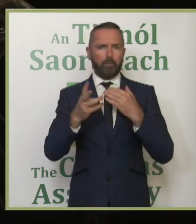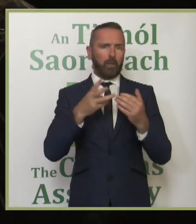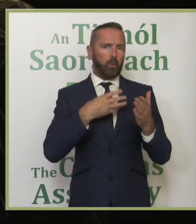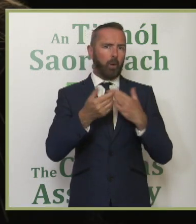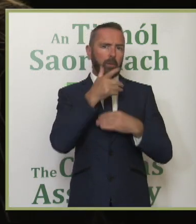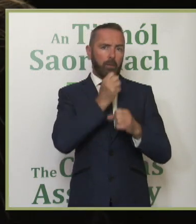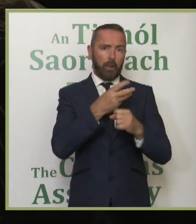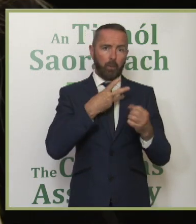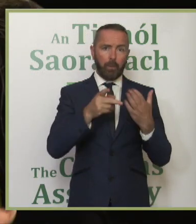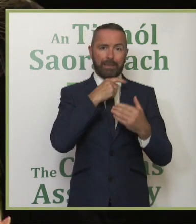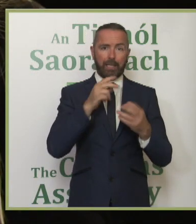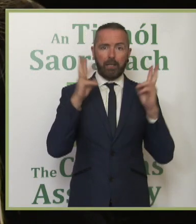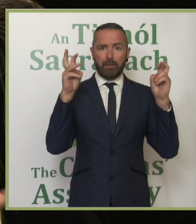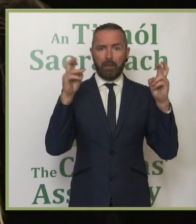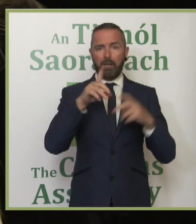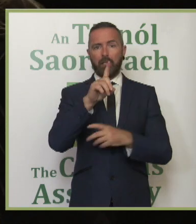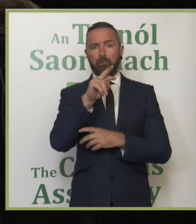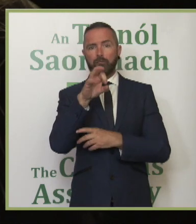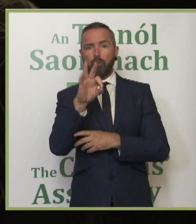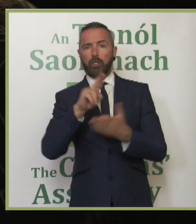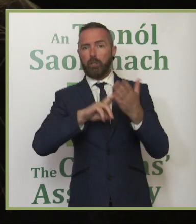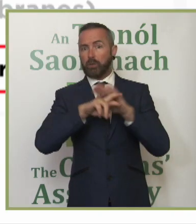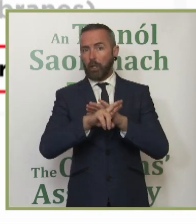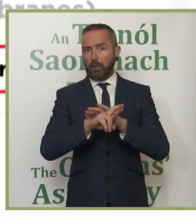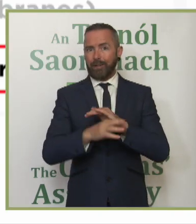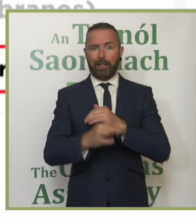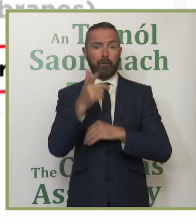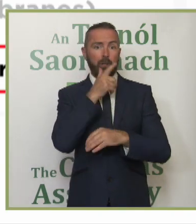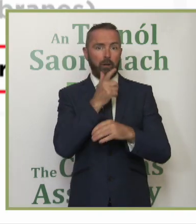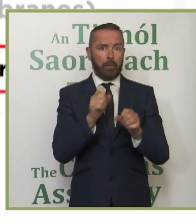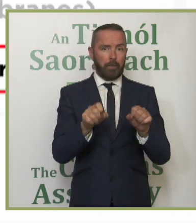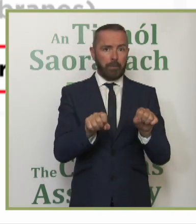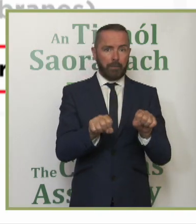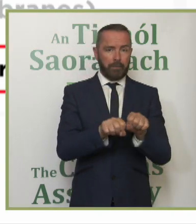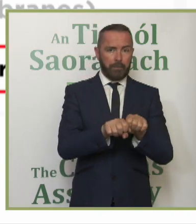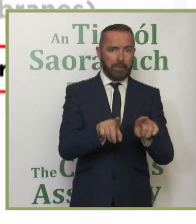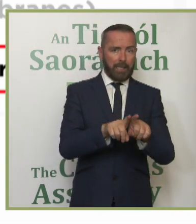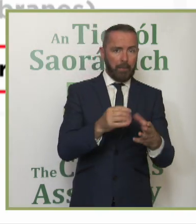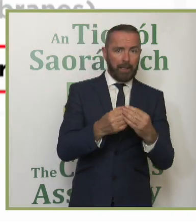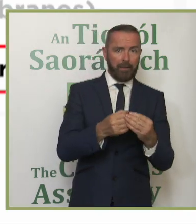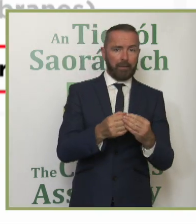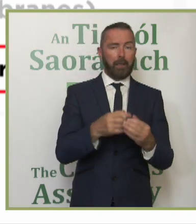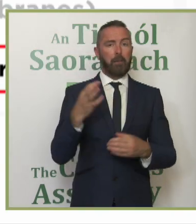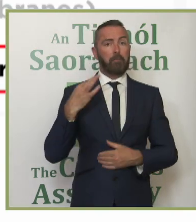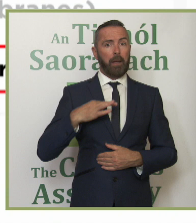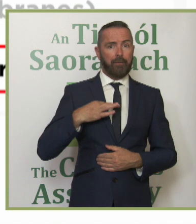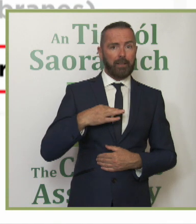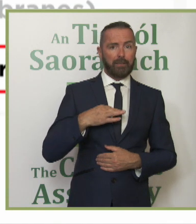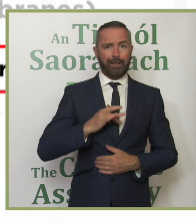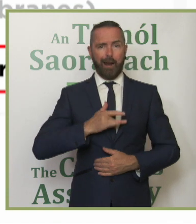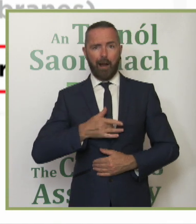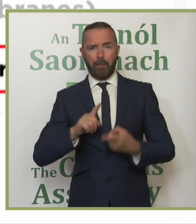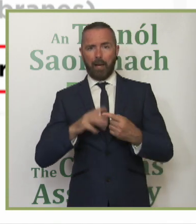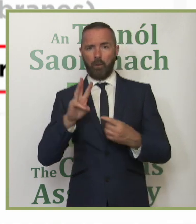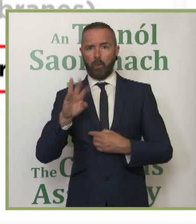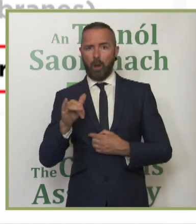drugs that they use. Are we always talking about the same thing? The benefits, the harms, and ultimately why we treat